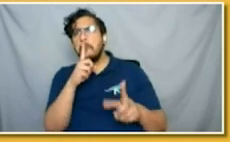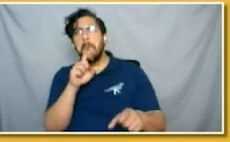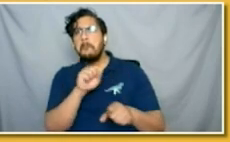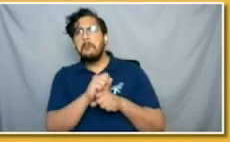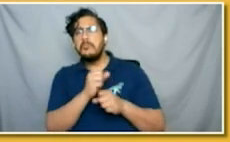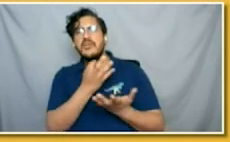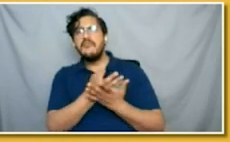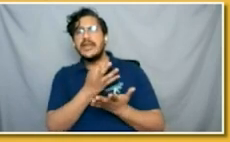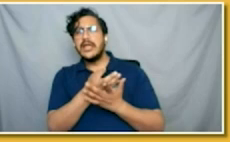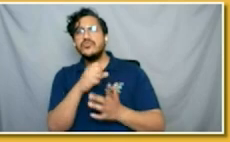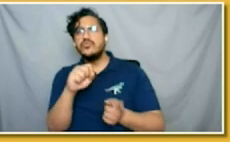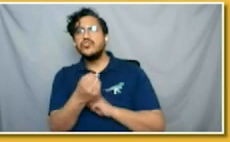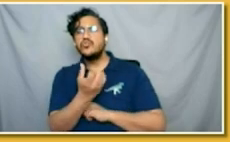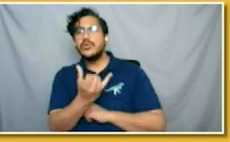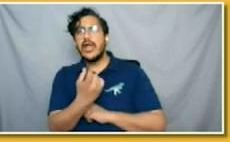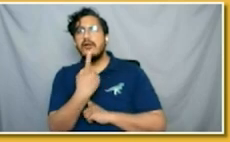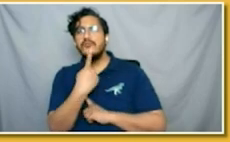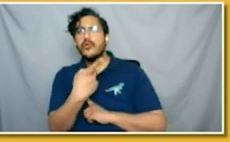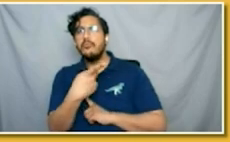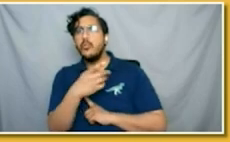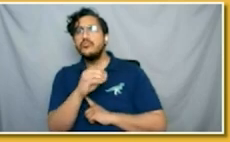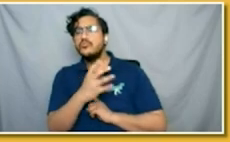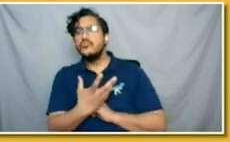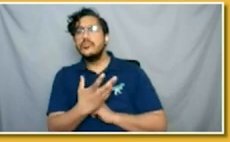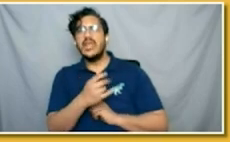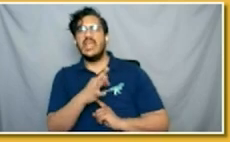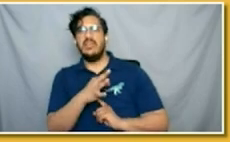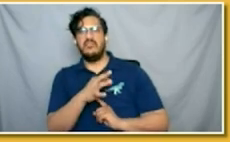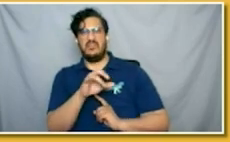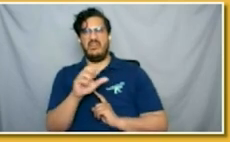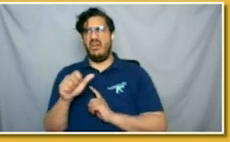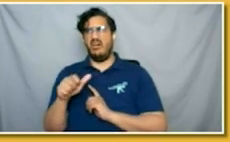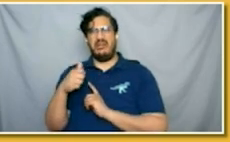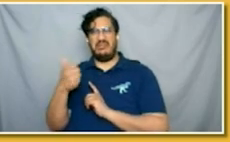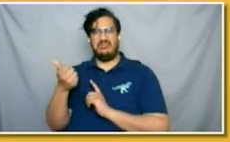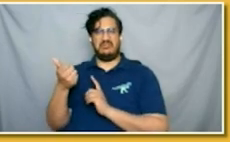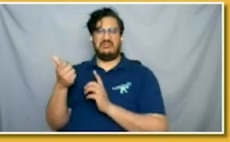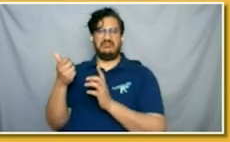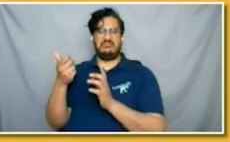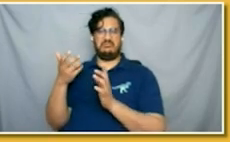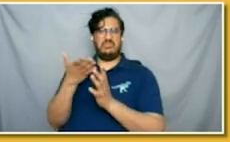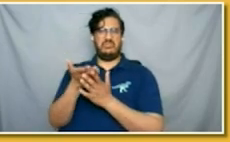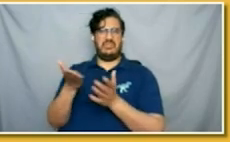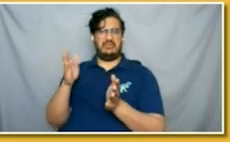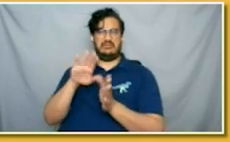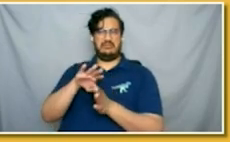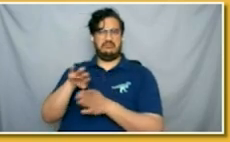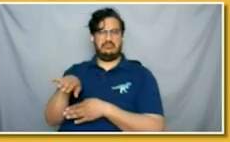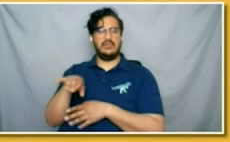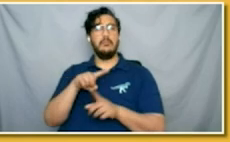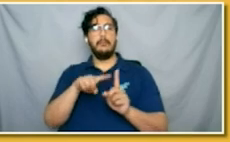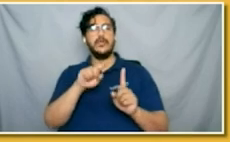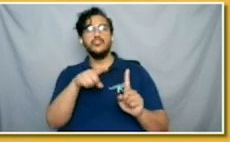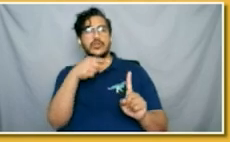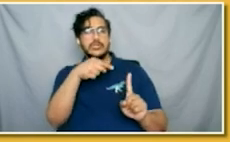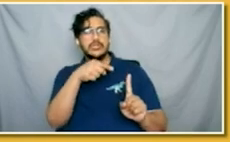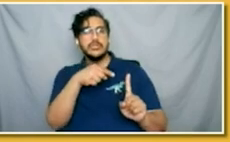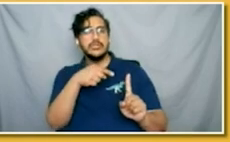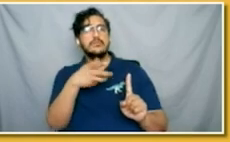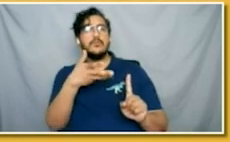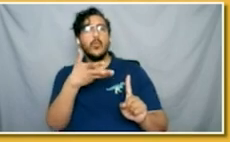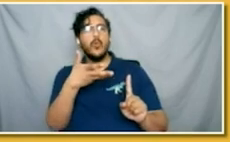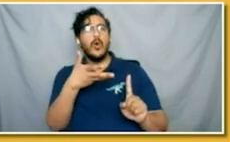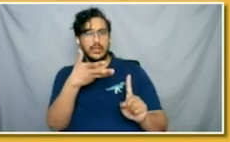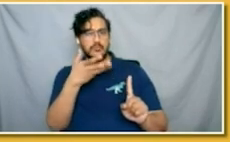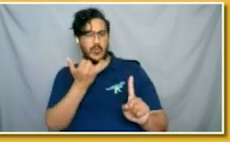if you sort of disregard that bill and sort of that financial burden that Congress forced the post office to